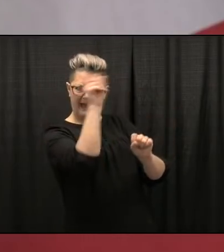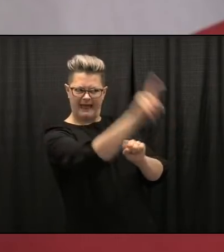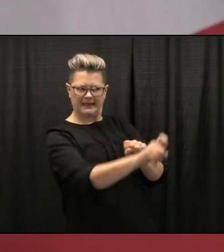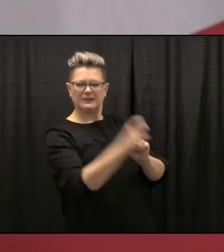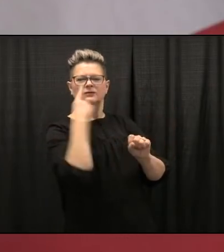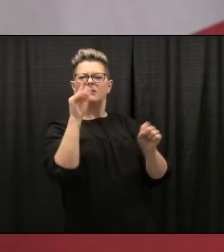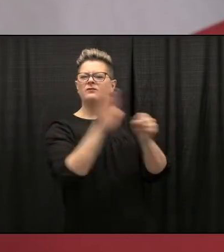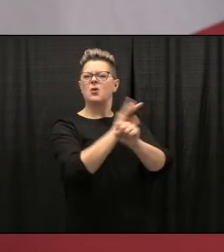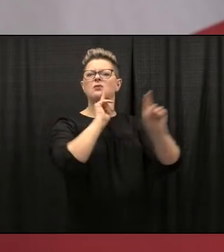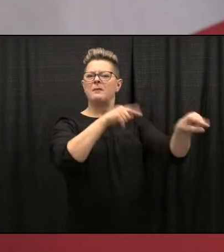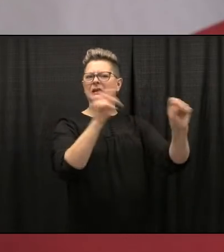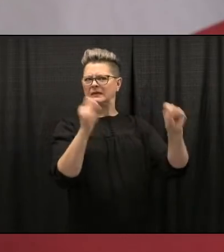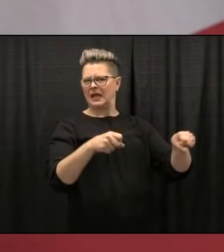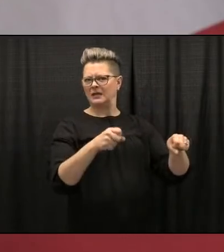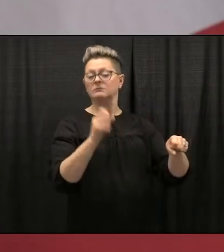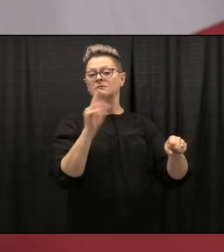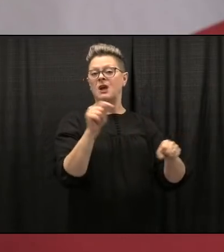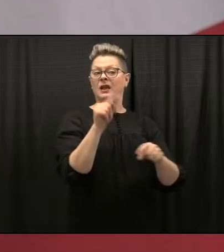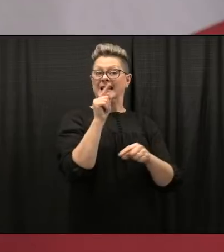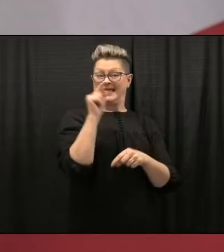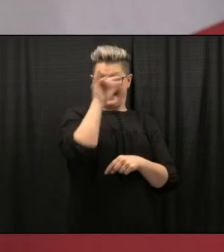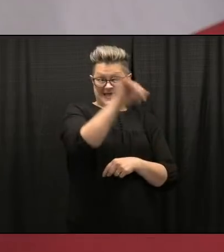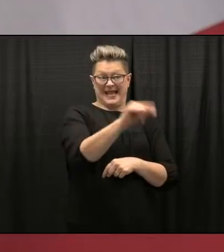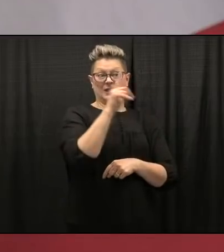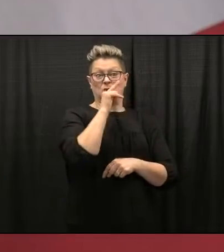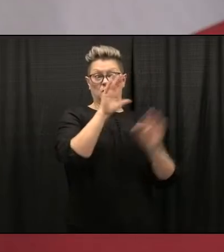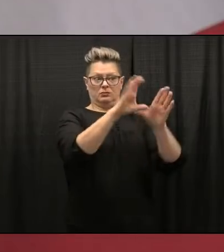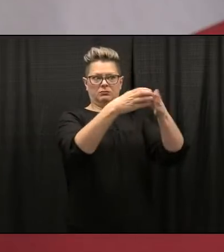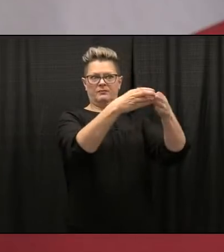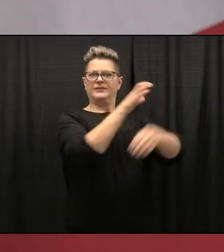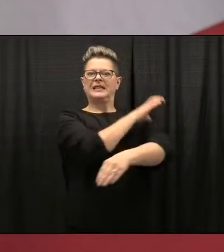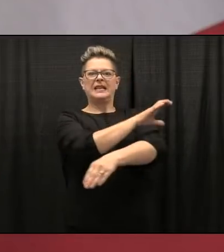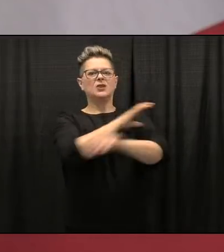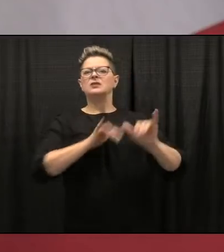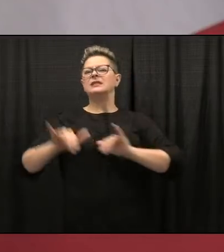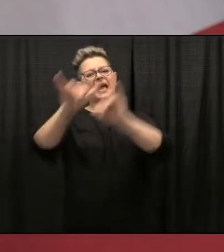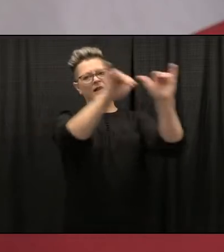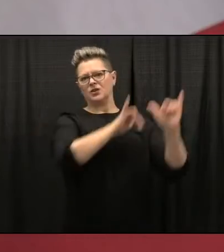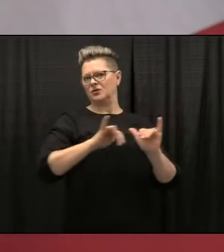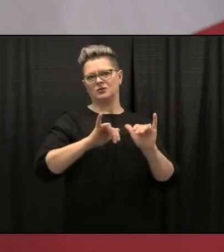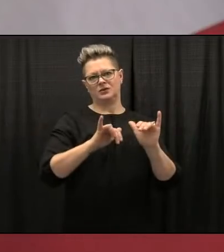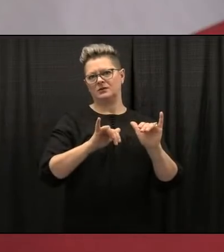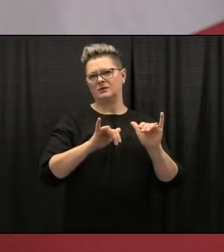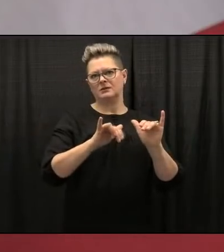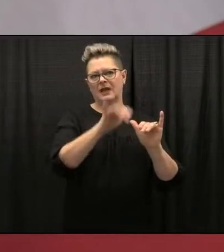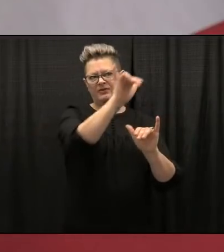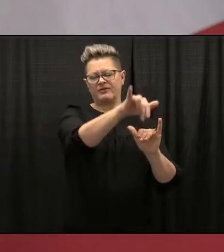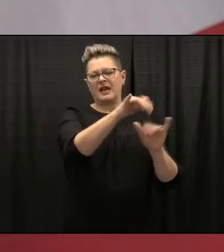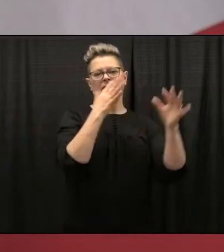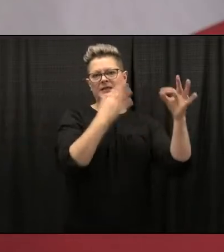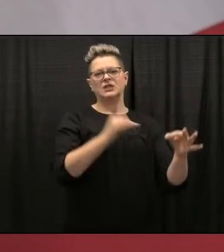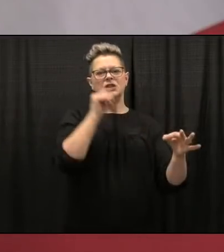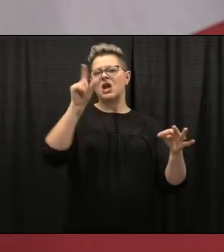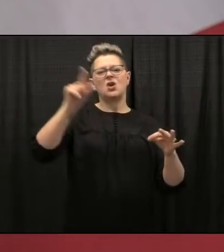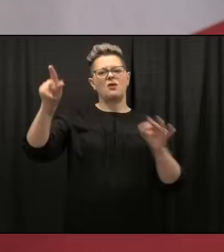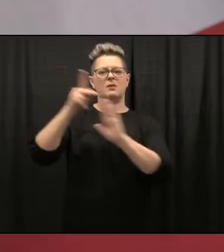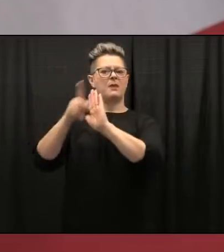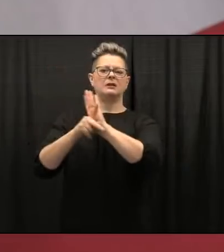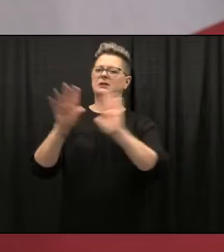response. But they lay out the guidelines. It's a clinical standards matter. It is not a government policy.